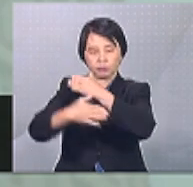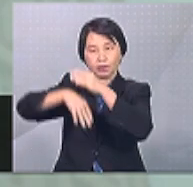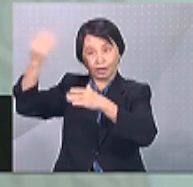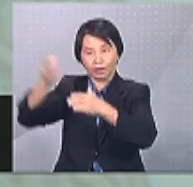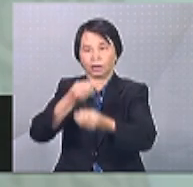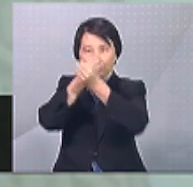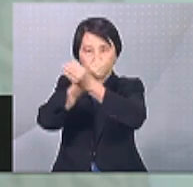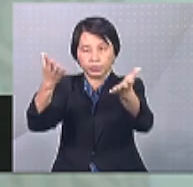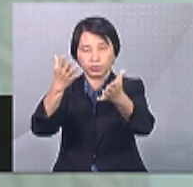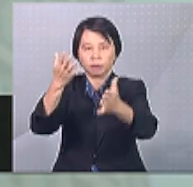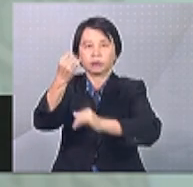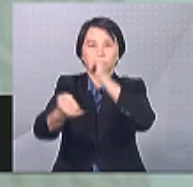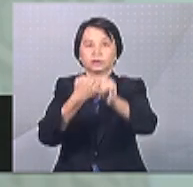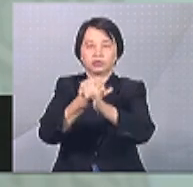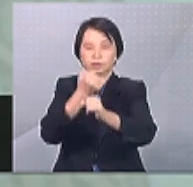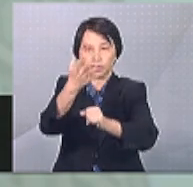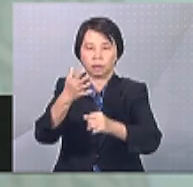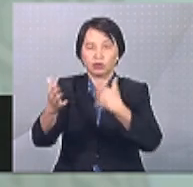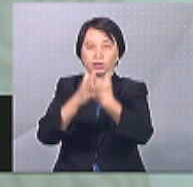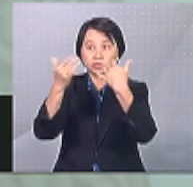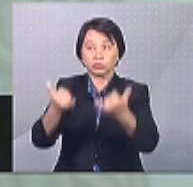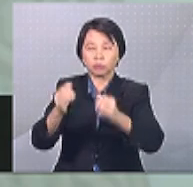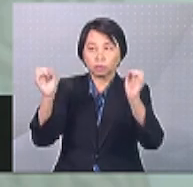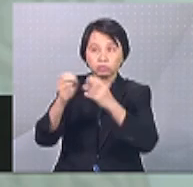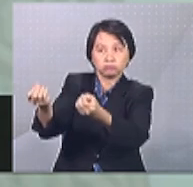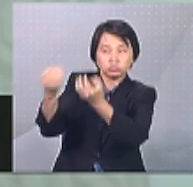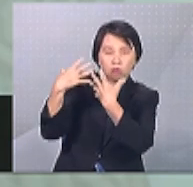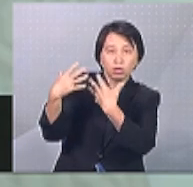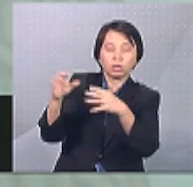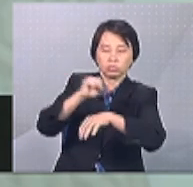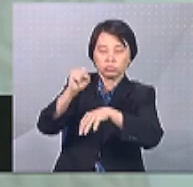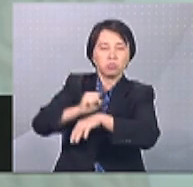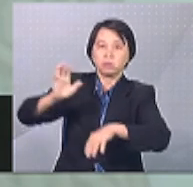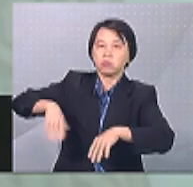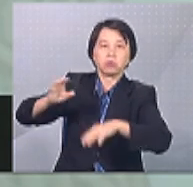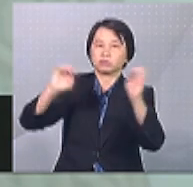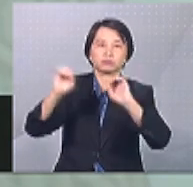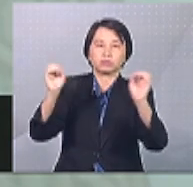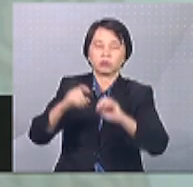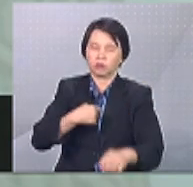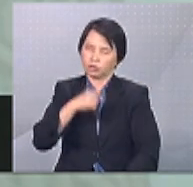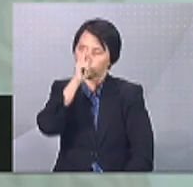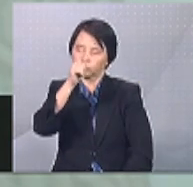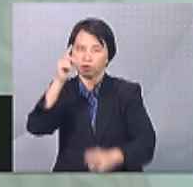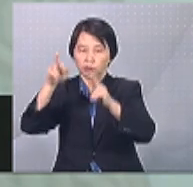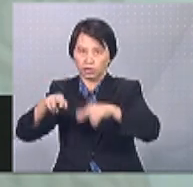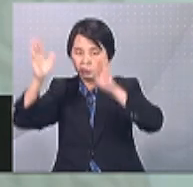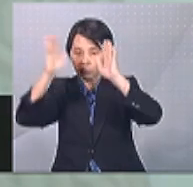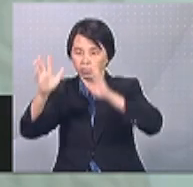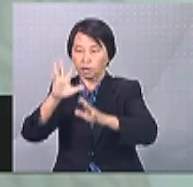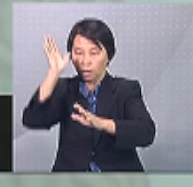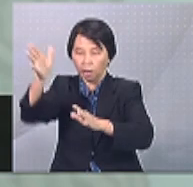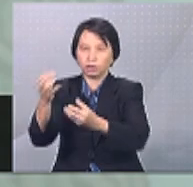the International Health Regulation. So far, we do not have any information yet. But I'm sure if there are Malaysians involved, we'll